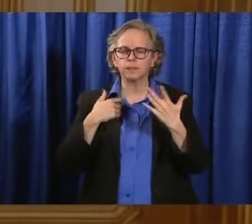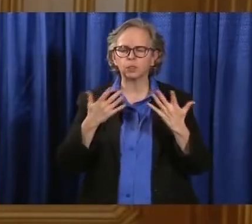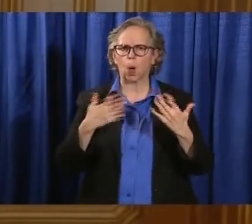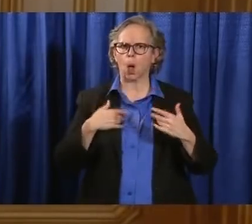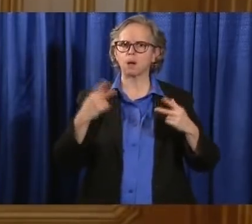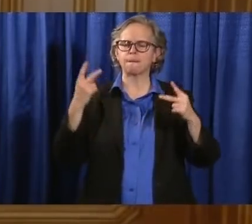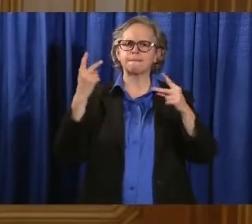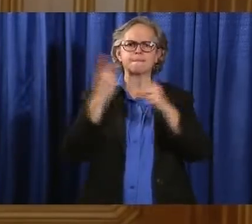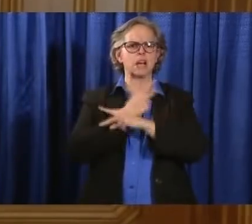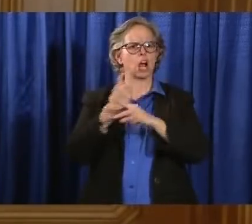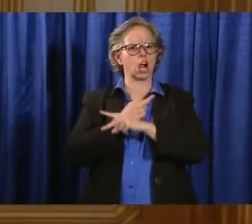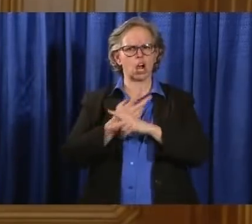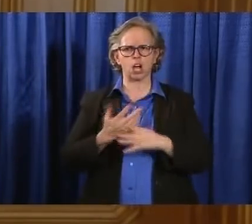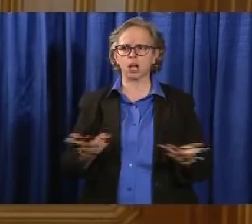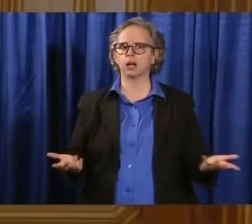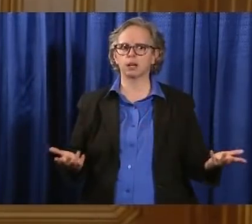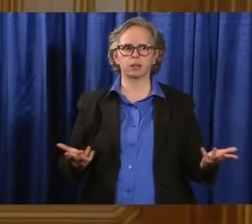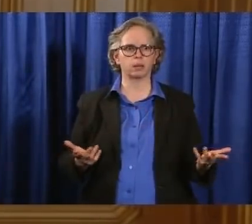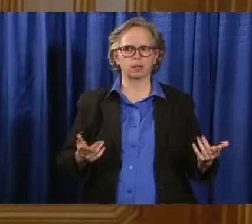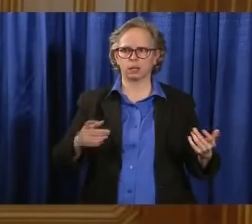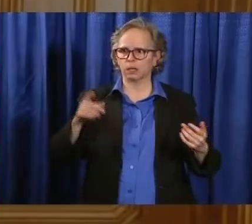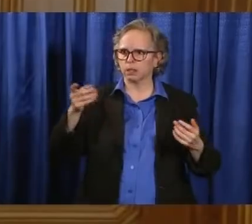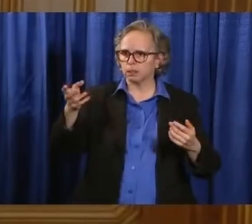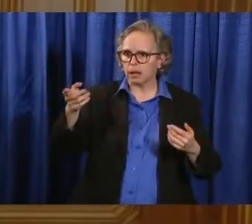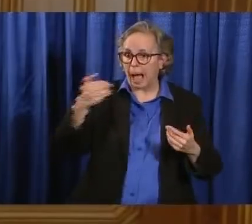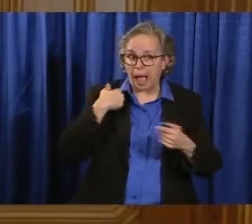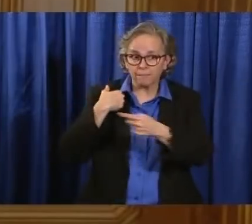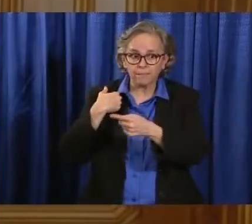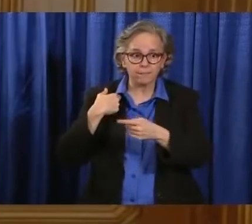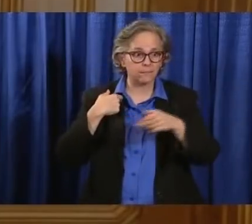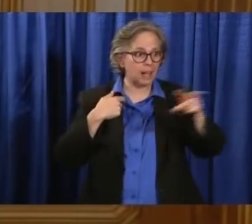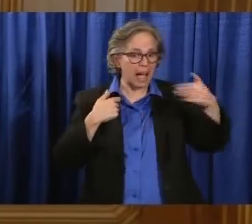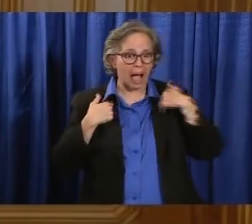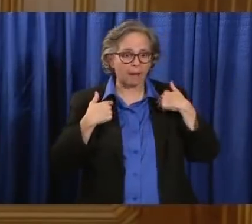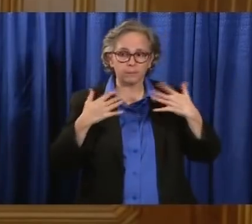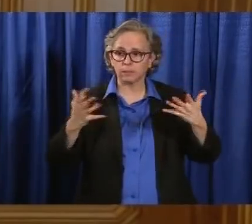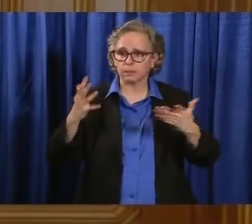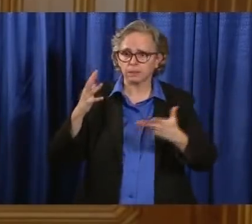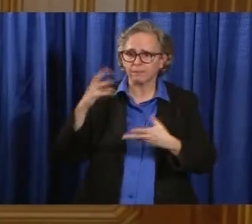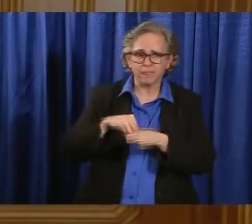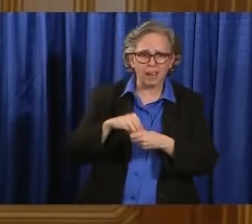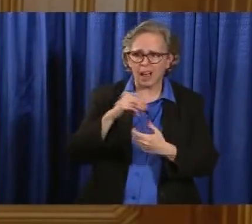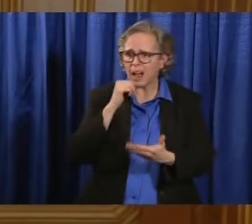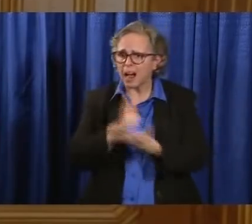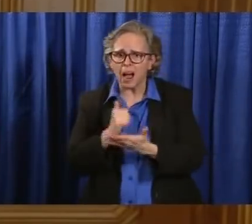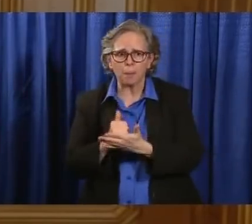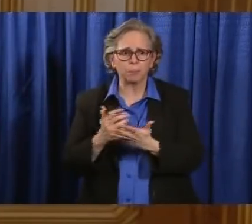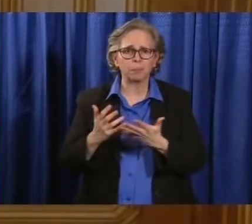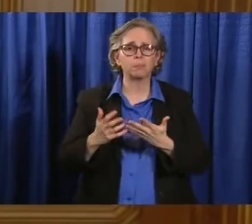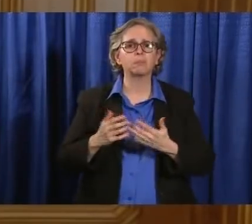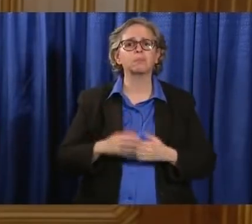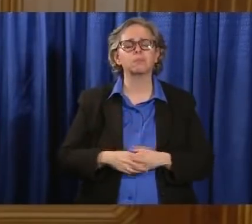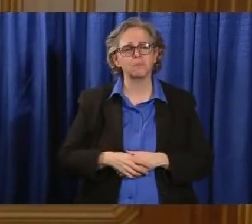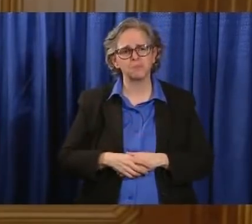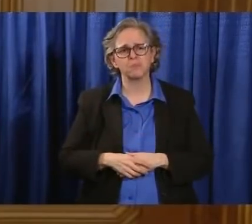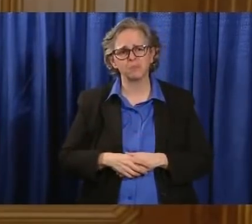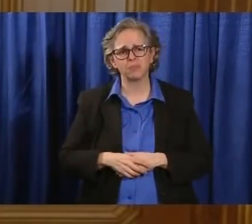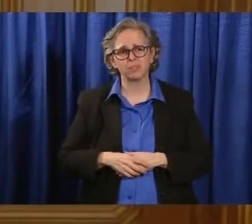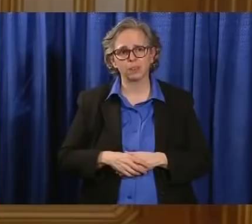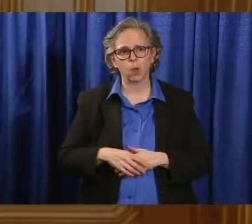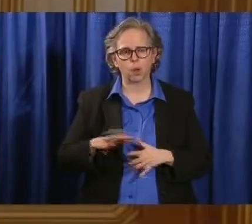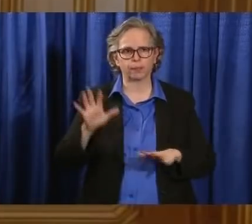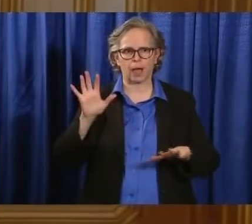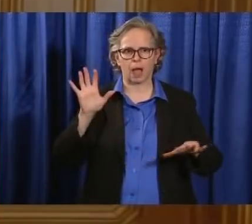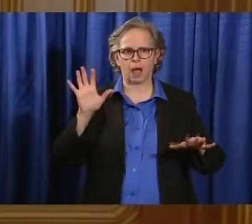surge in and take care of that. So what we hope with this new arrangement between Ohio State and our health